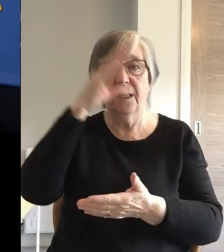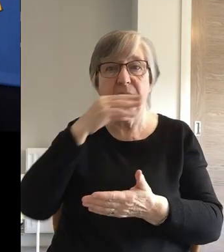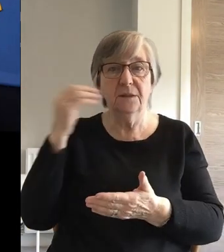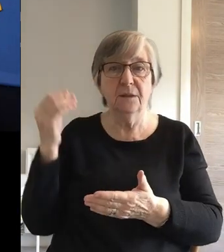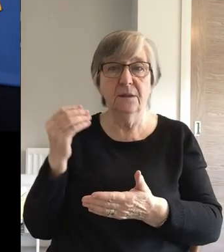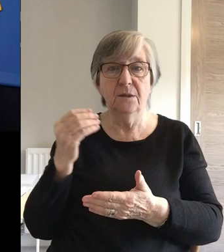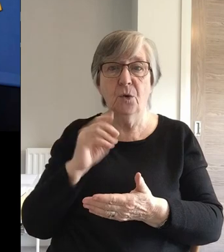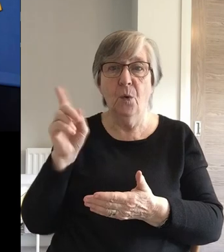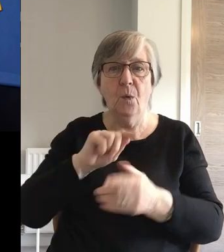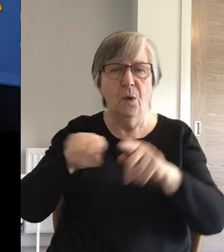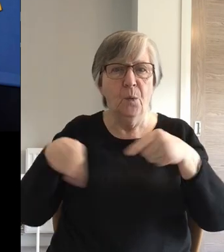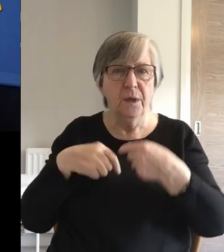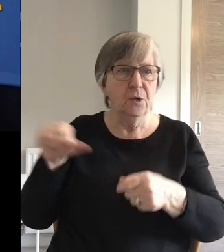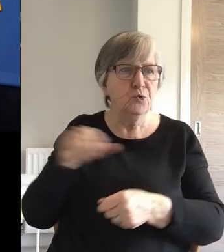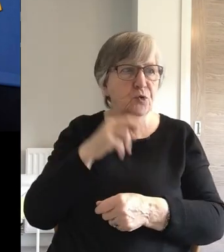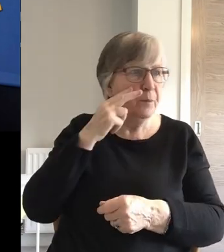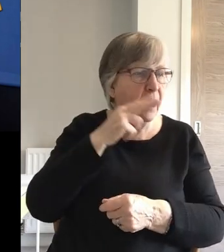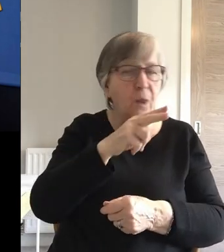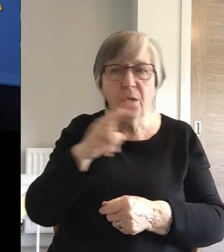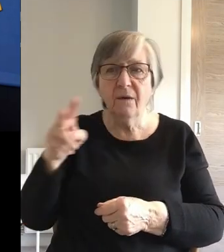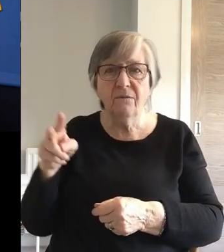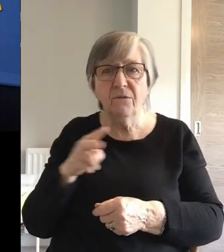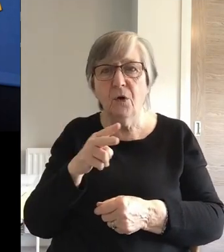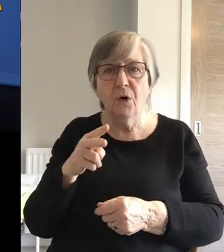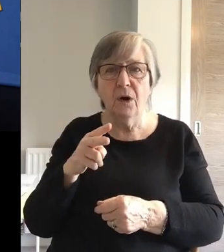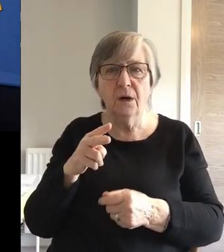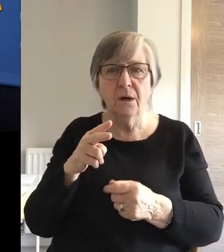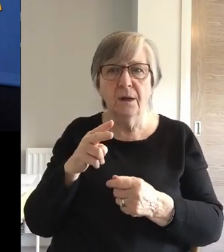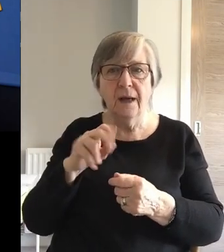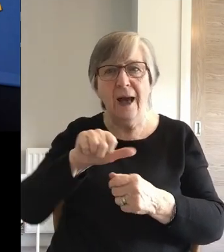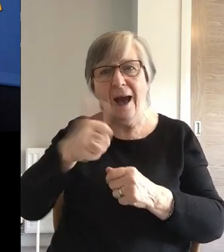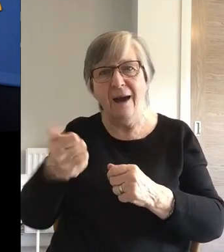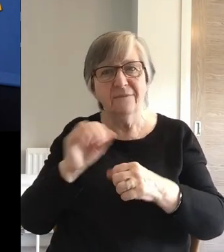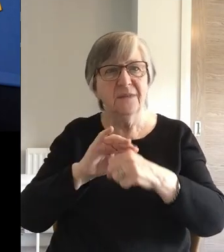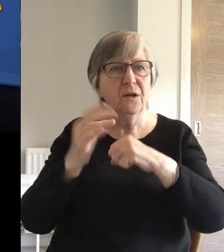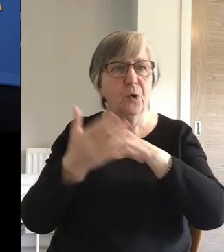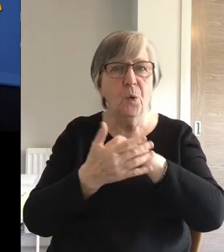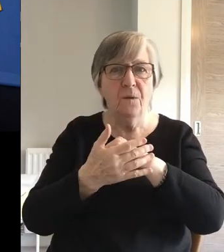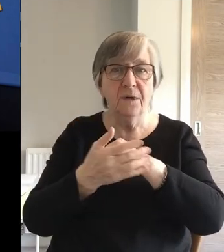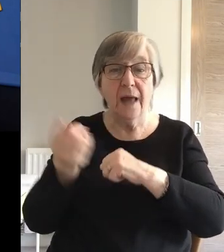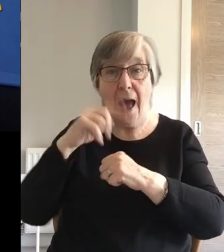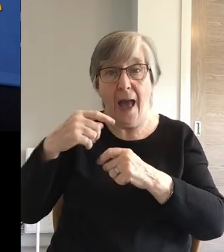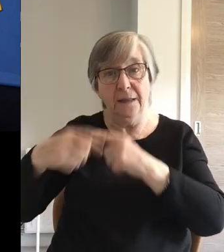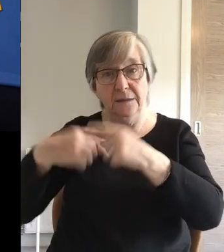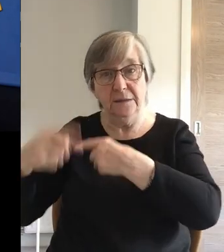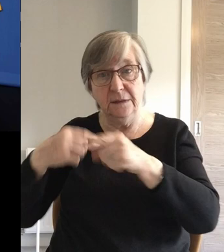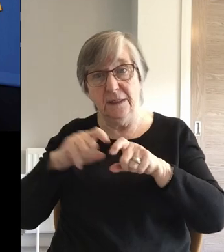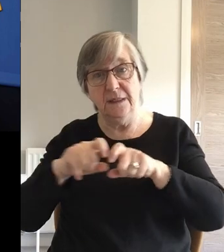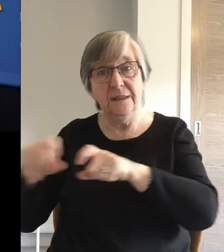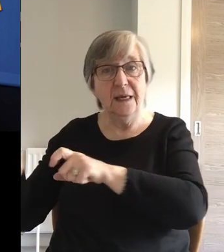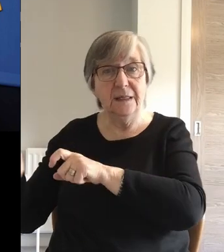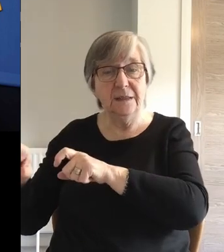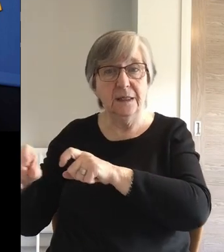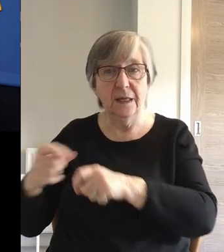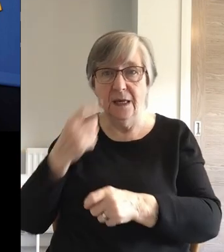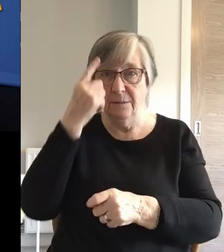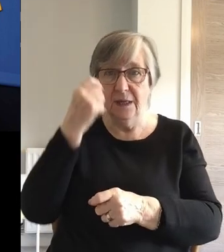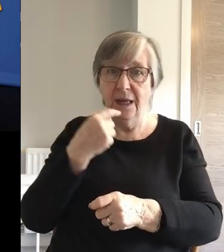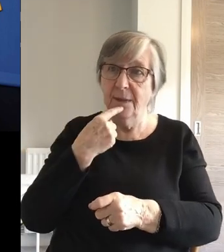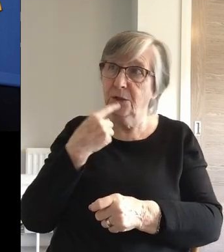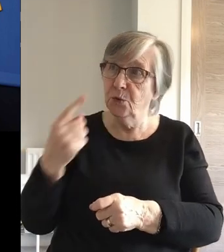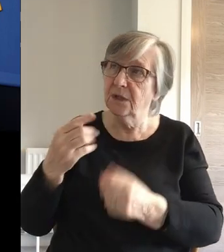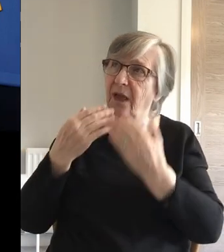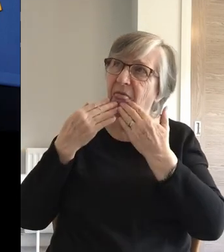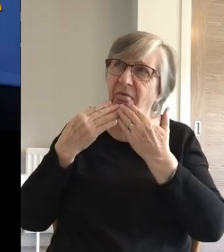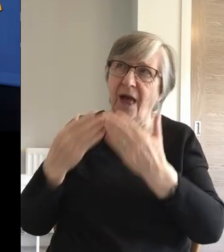So what we should be looking forward to, both in coming out of COVID and in eternity, is being able to say thank you